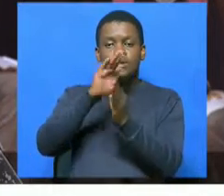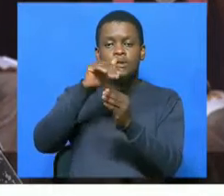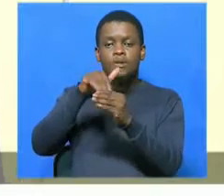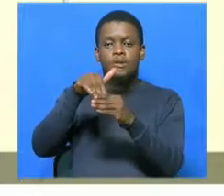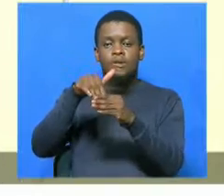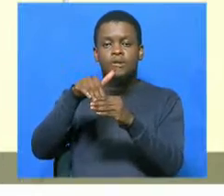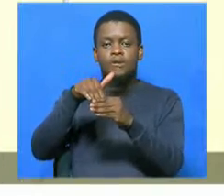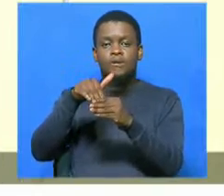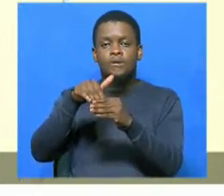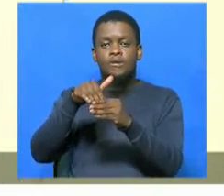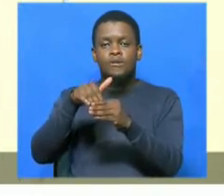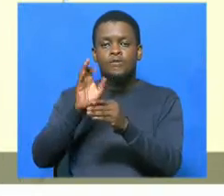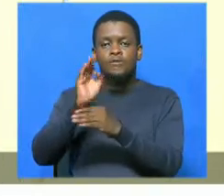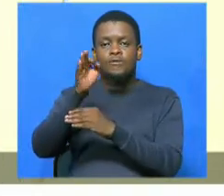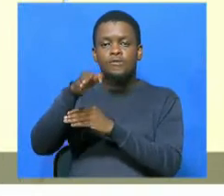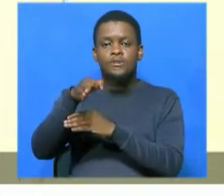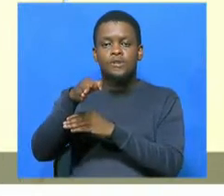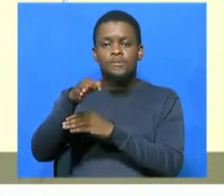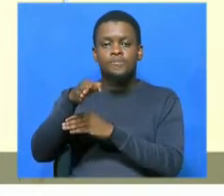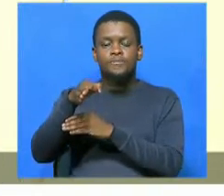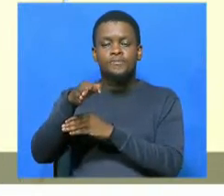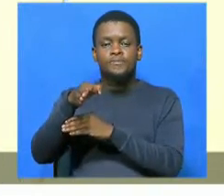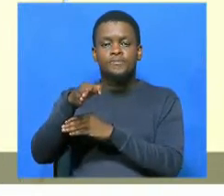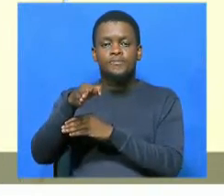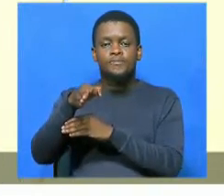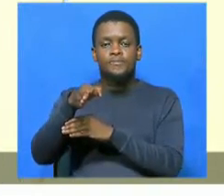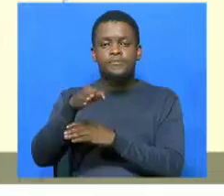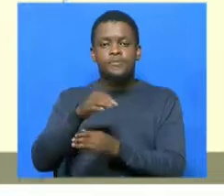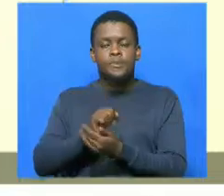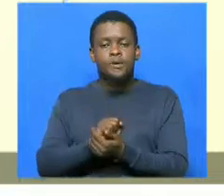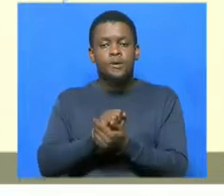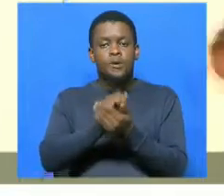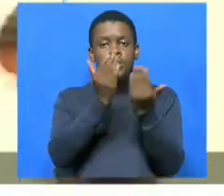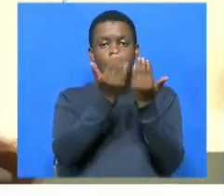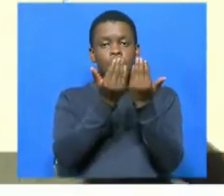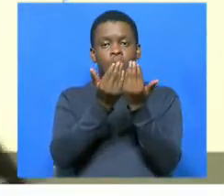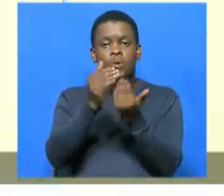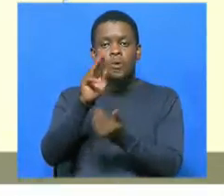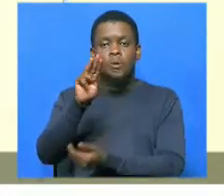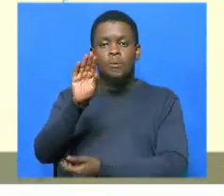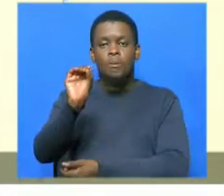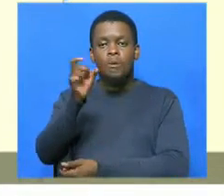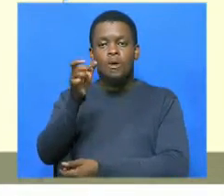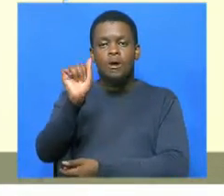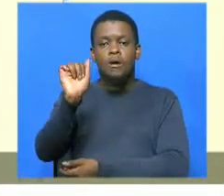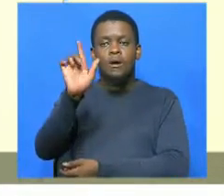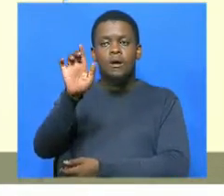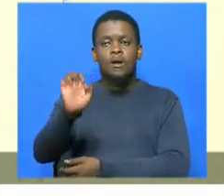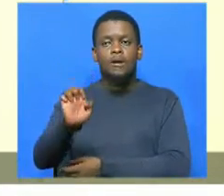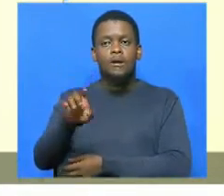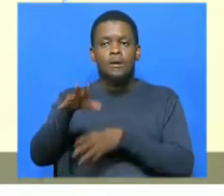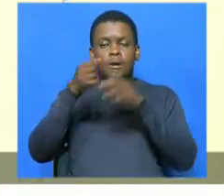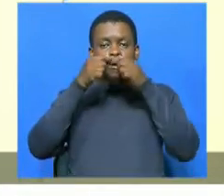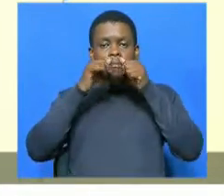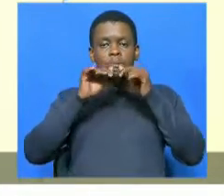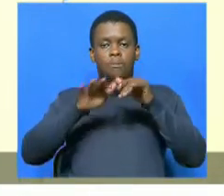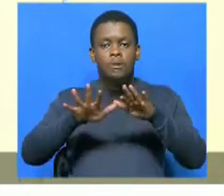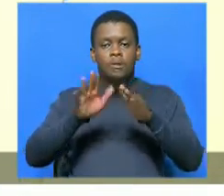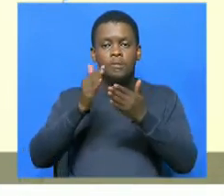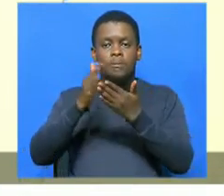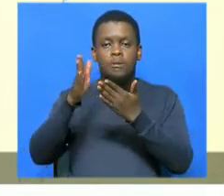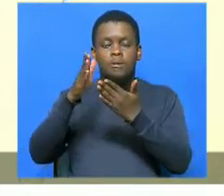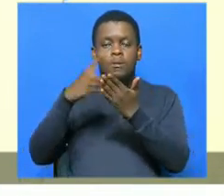tomorrow. Mogale is blessed. This project is indicative of